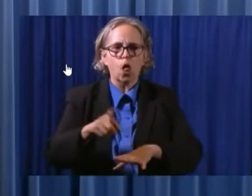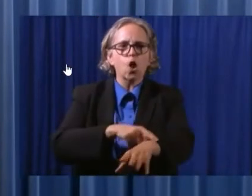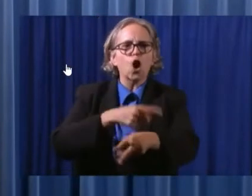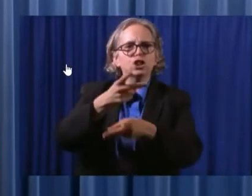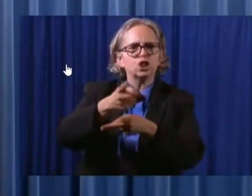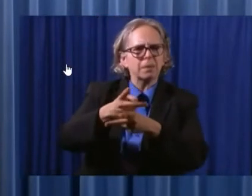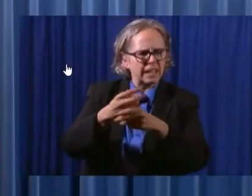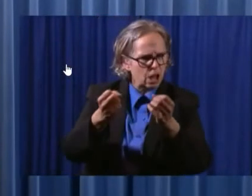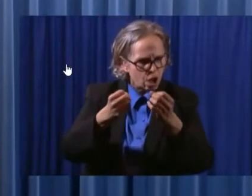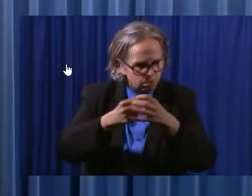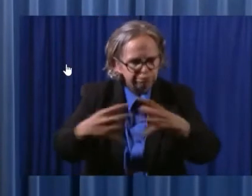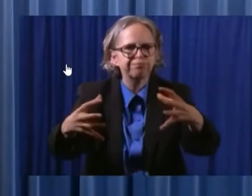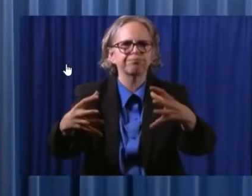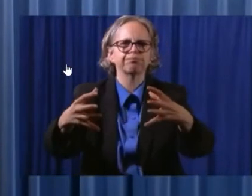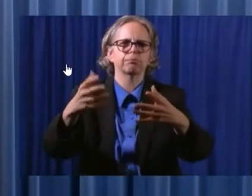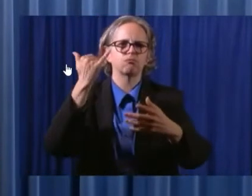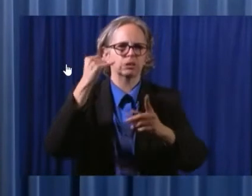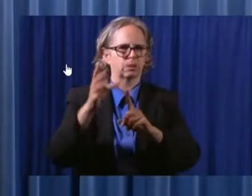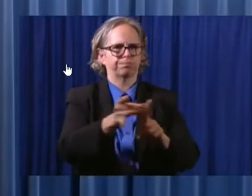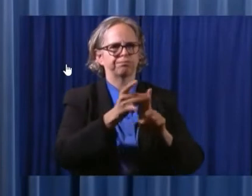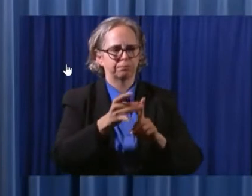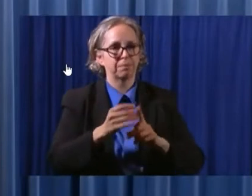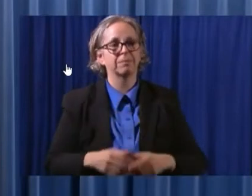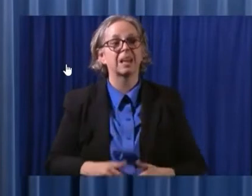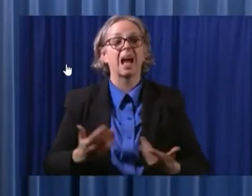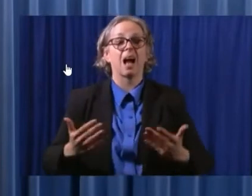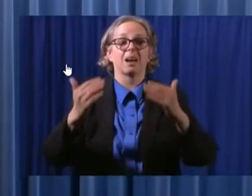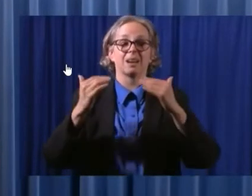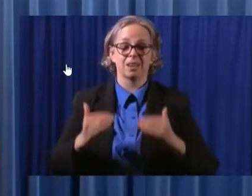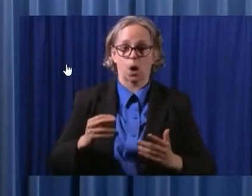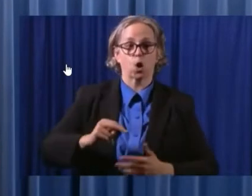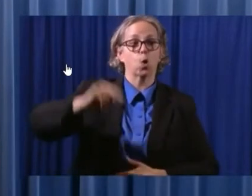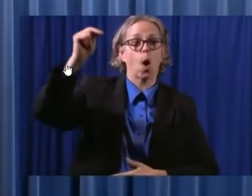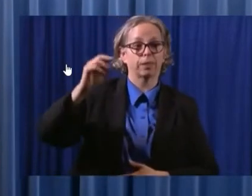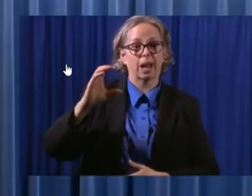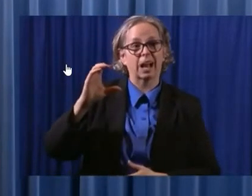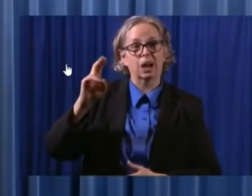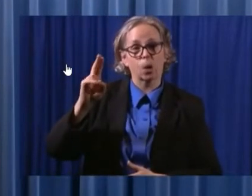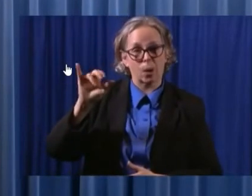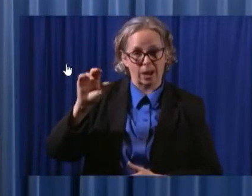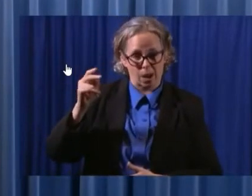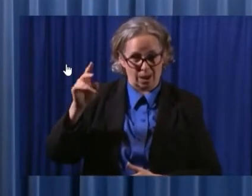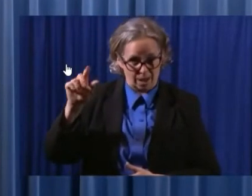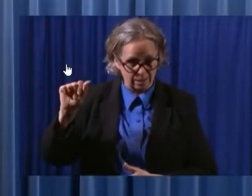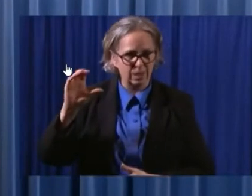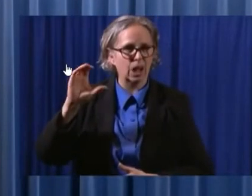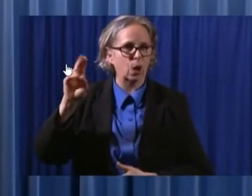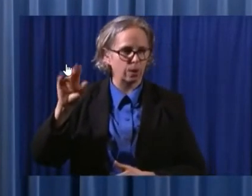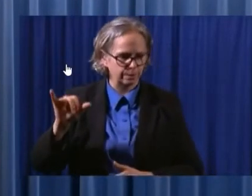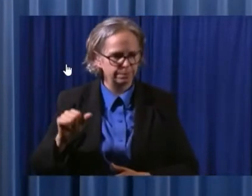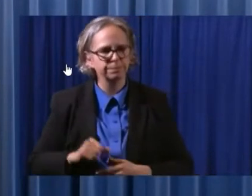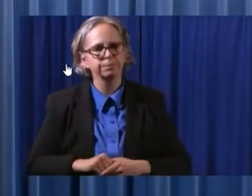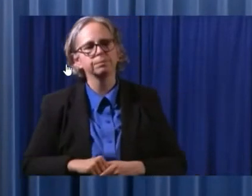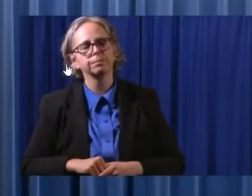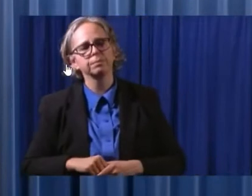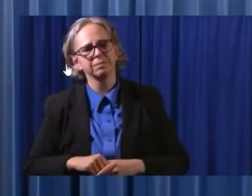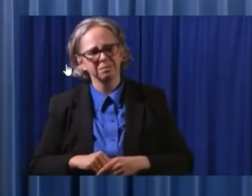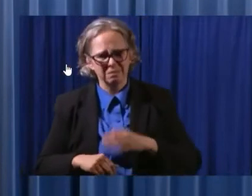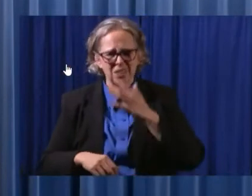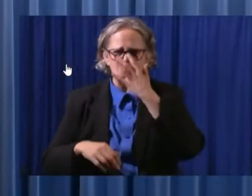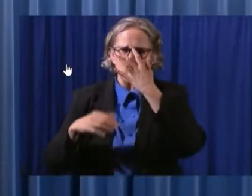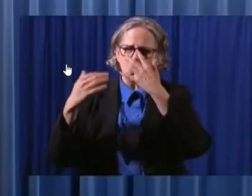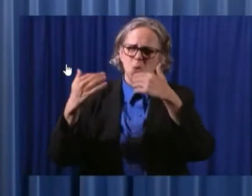Let's head back up north to Cuyahoga County. While many of Cuyahoga County's cases during the last 3 weeks have been within